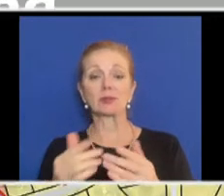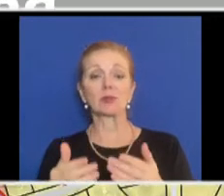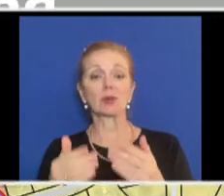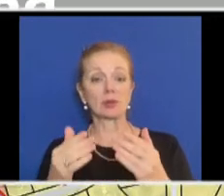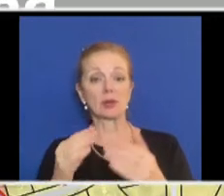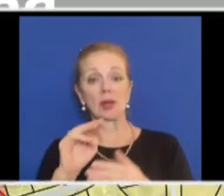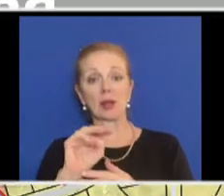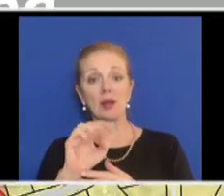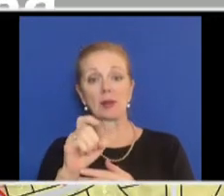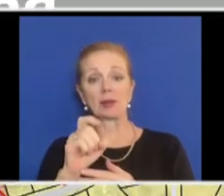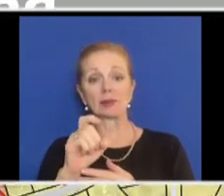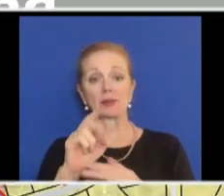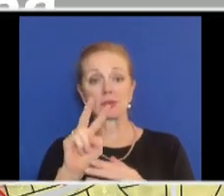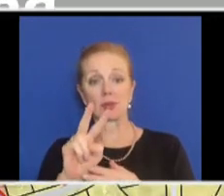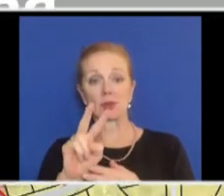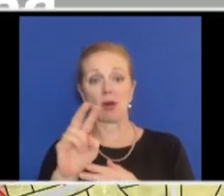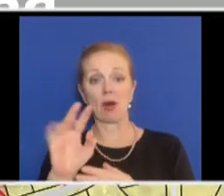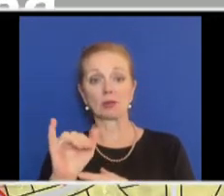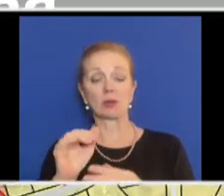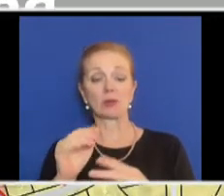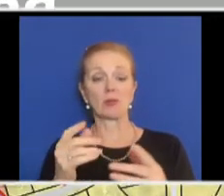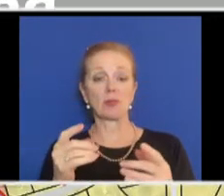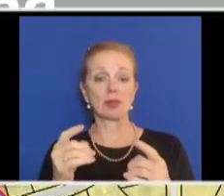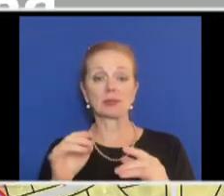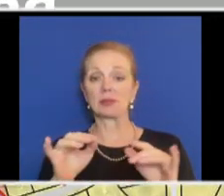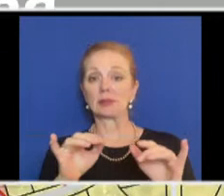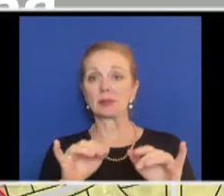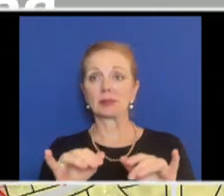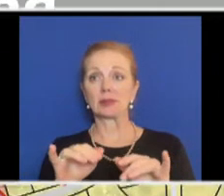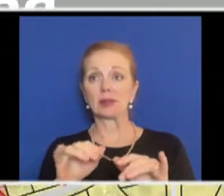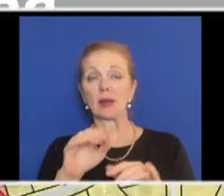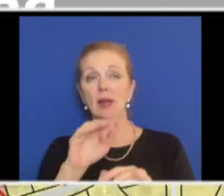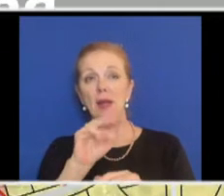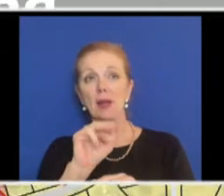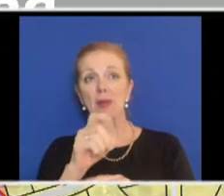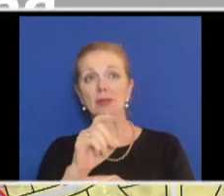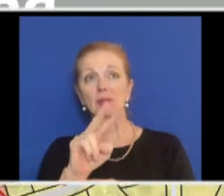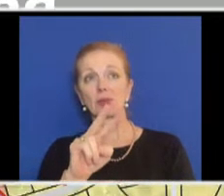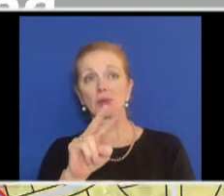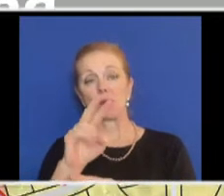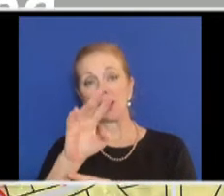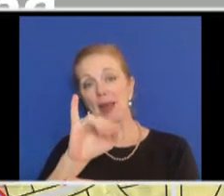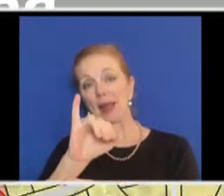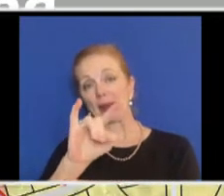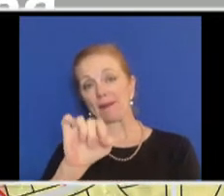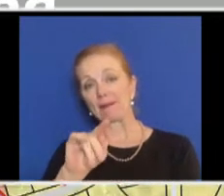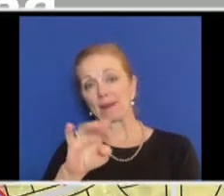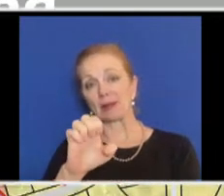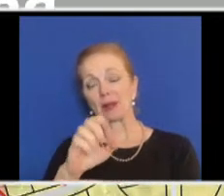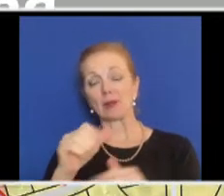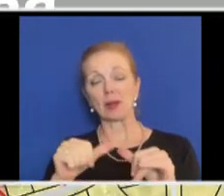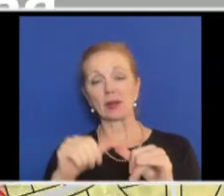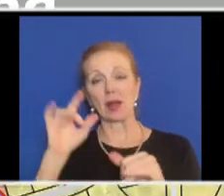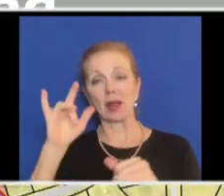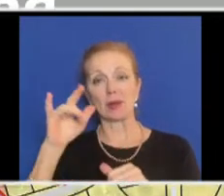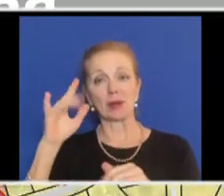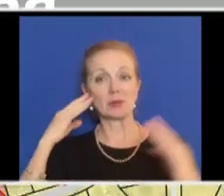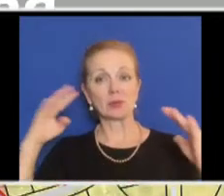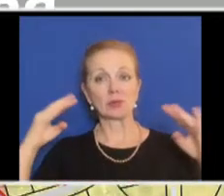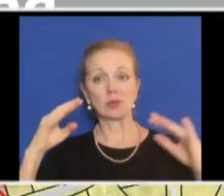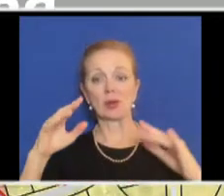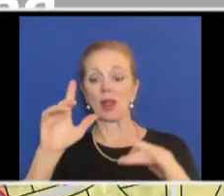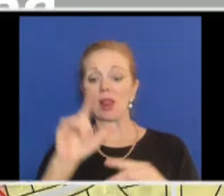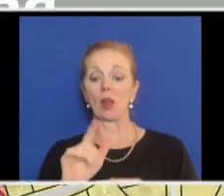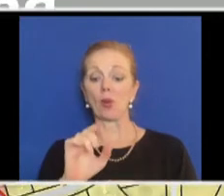MX2 they would also maintain the same excuse me MX2 Innovative it would also maintain those airport noise and Lower Lake Wylie protective